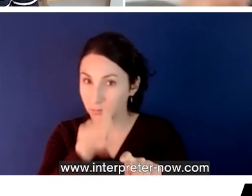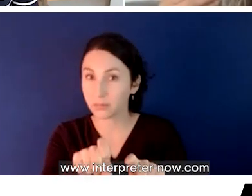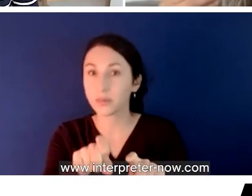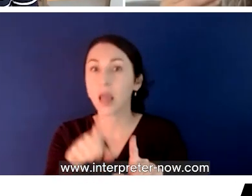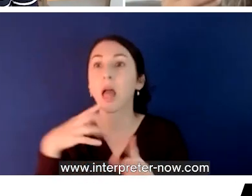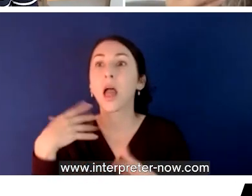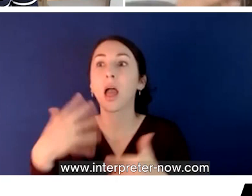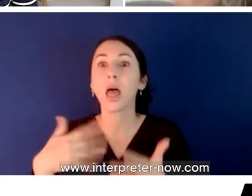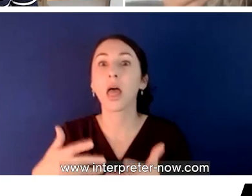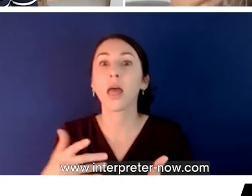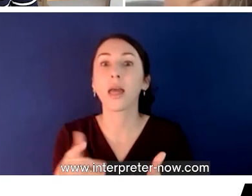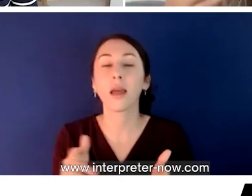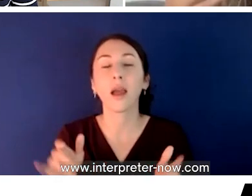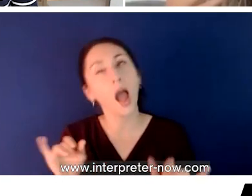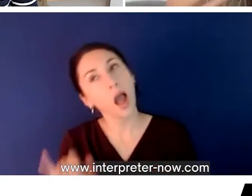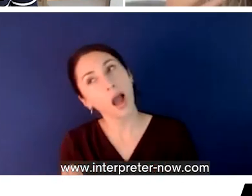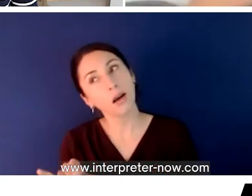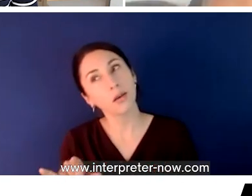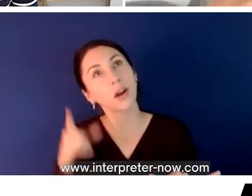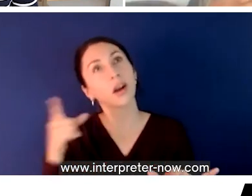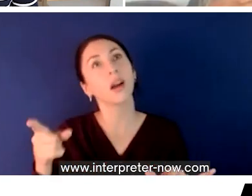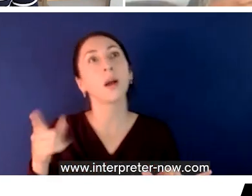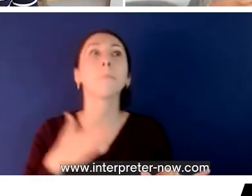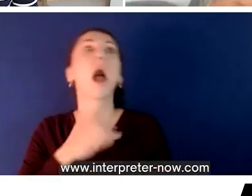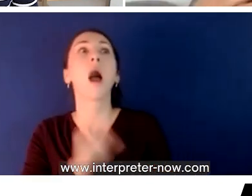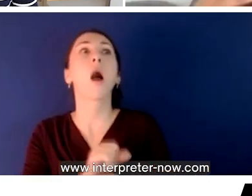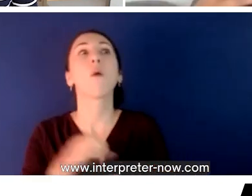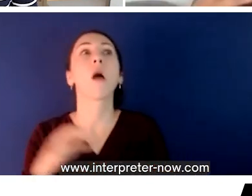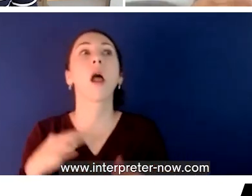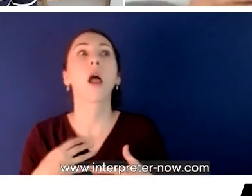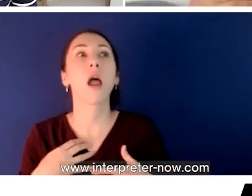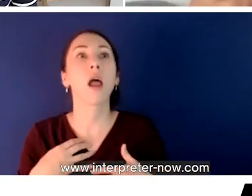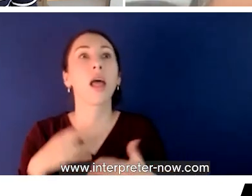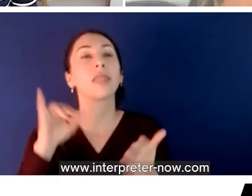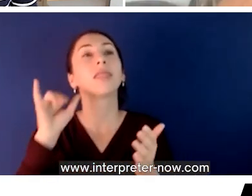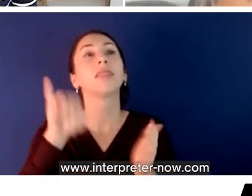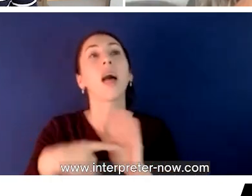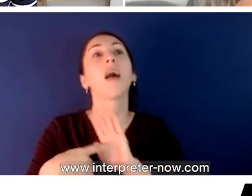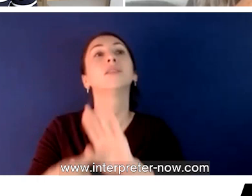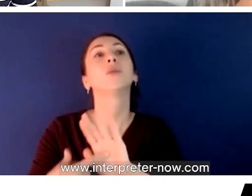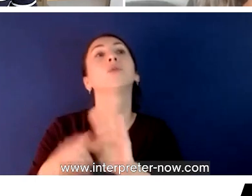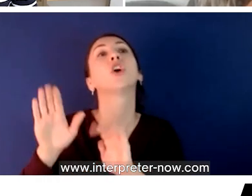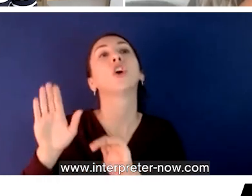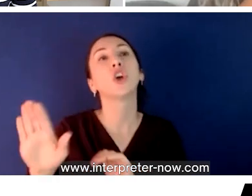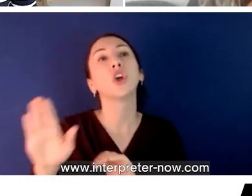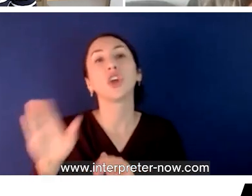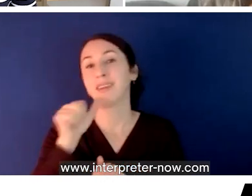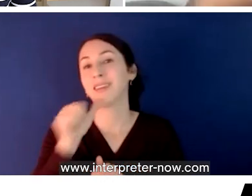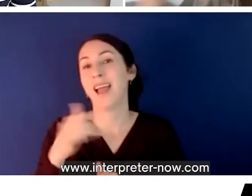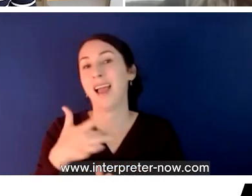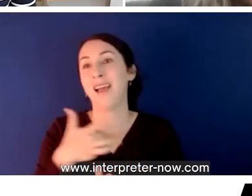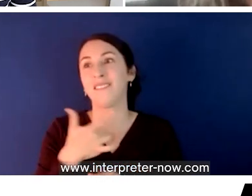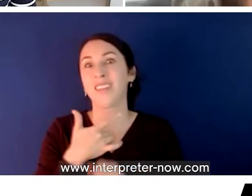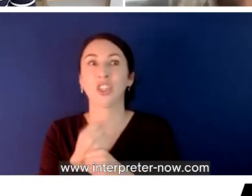was like, right? She was like, well, oh, wait. Her taking credit for my work is actually a reflection of her and her insecurities and what she's doing.